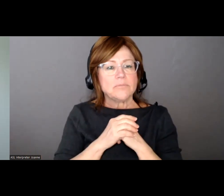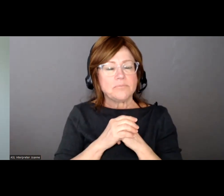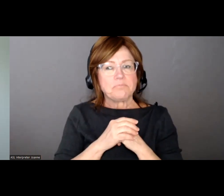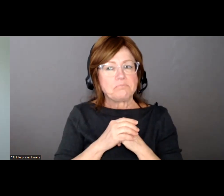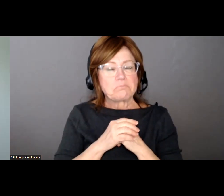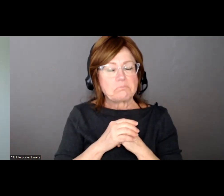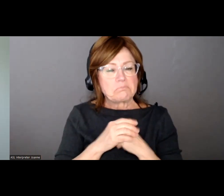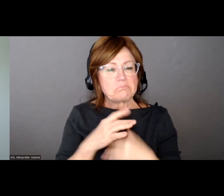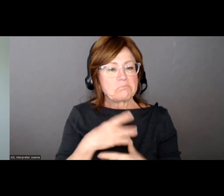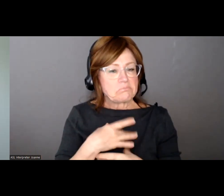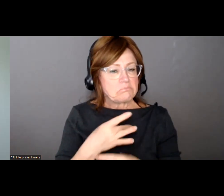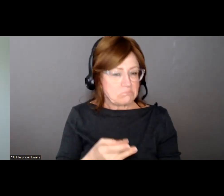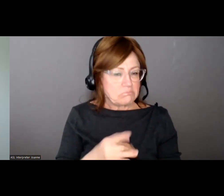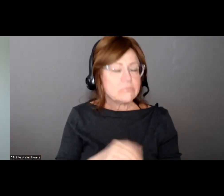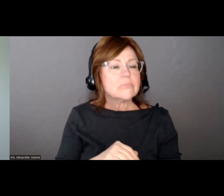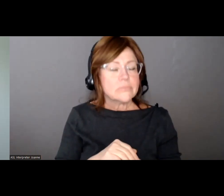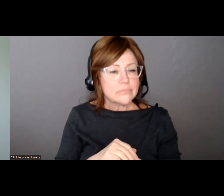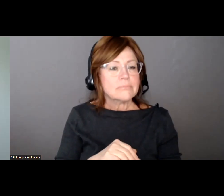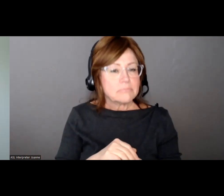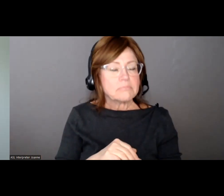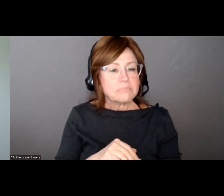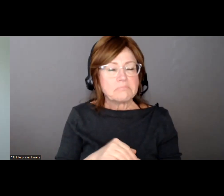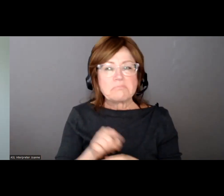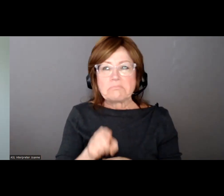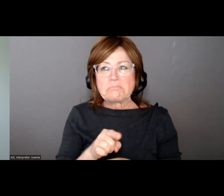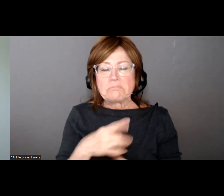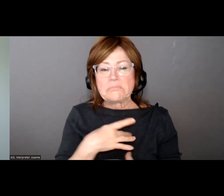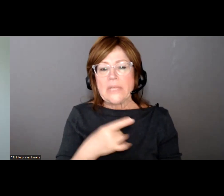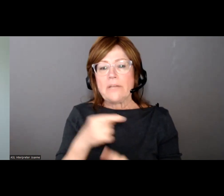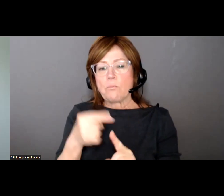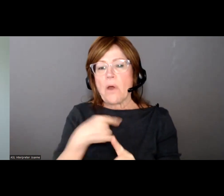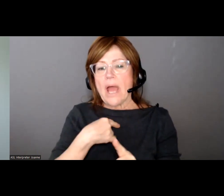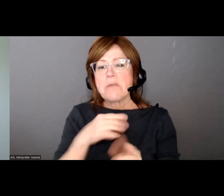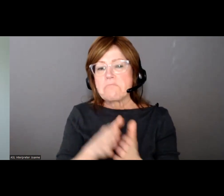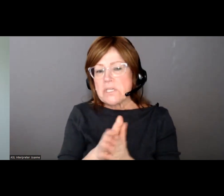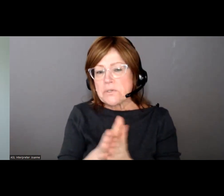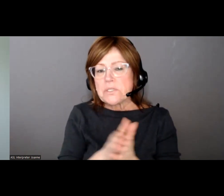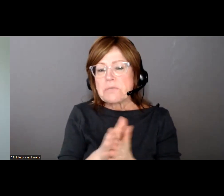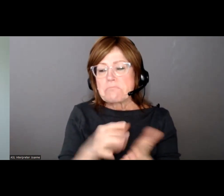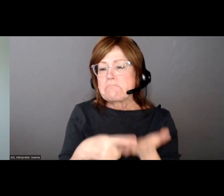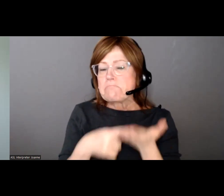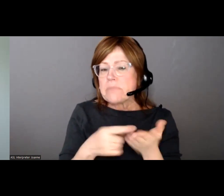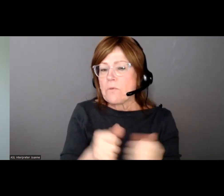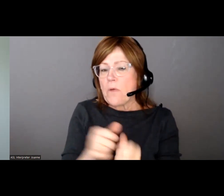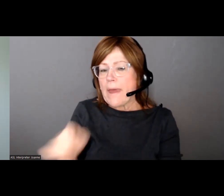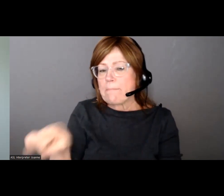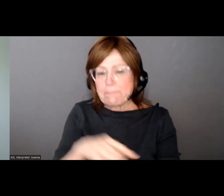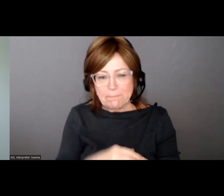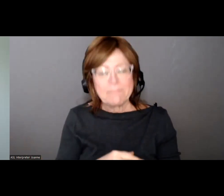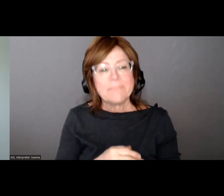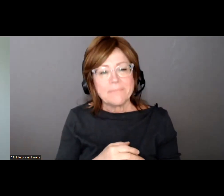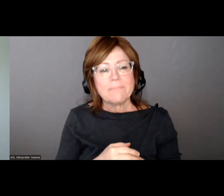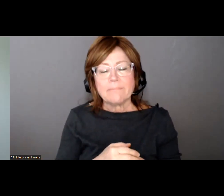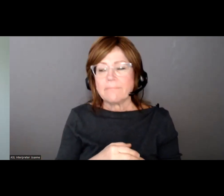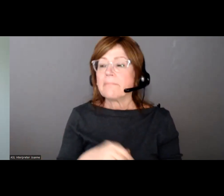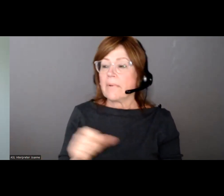an interesting thing that you brought up that I'm interested in maybe discussing with them.